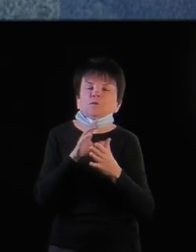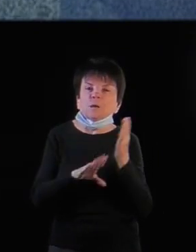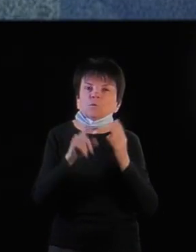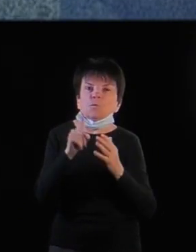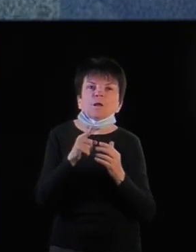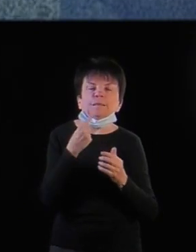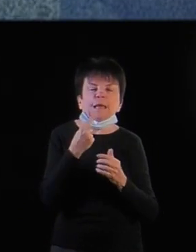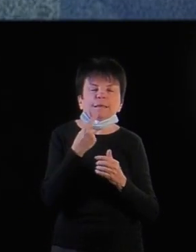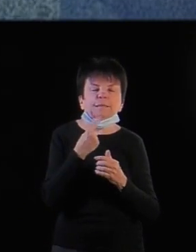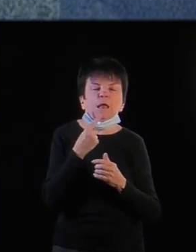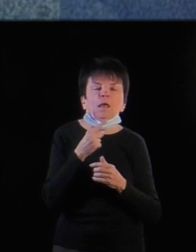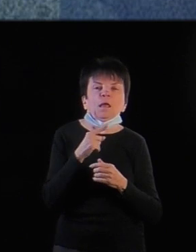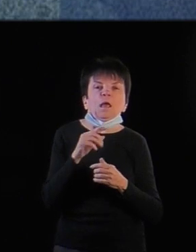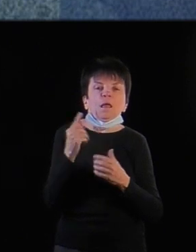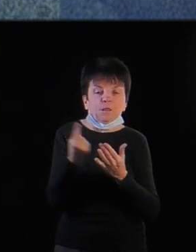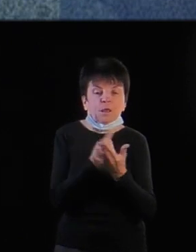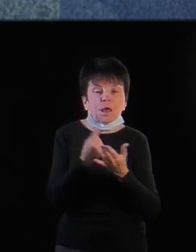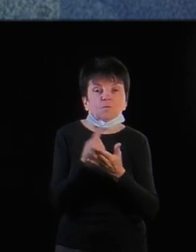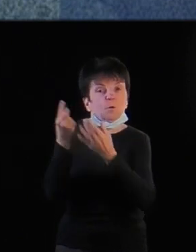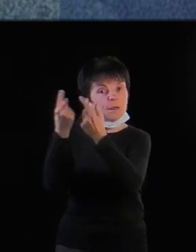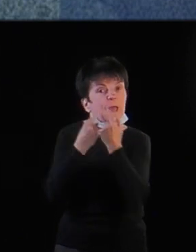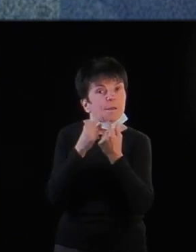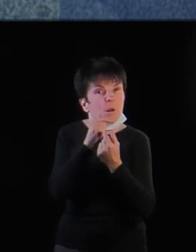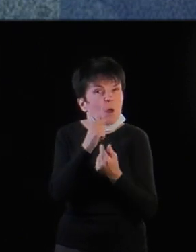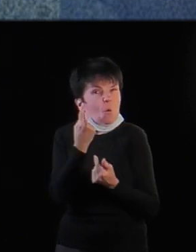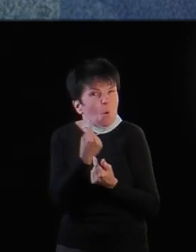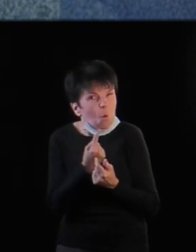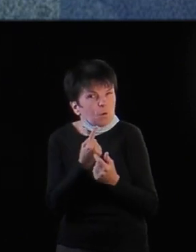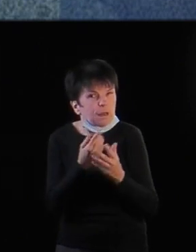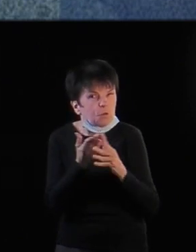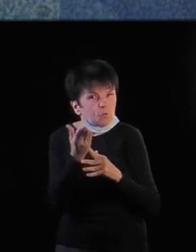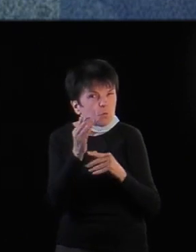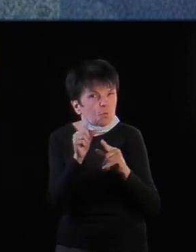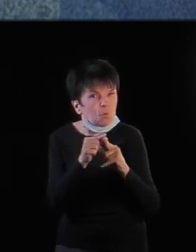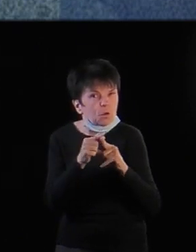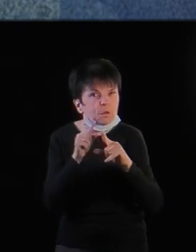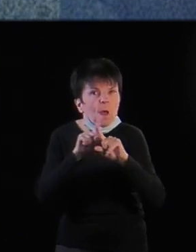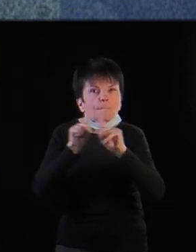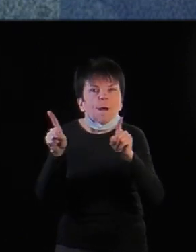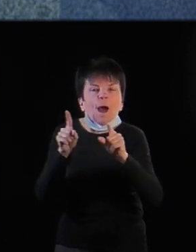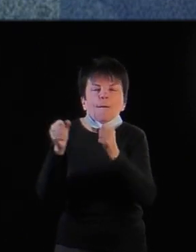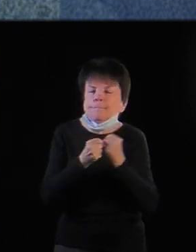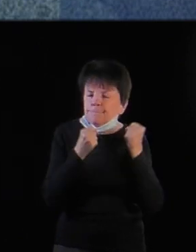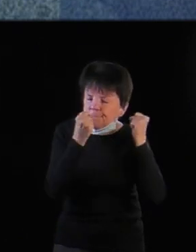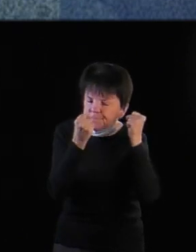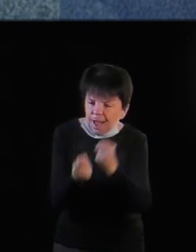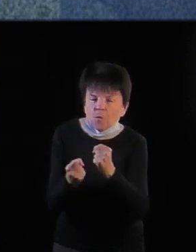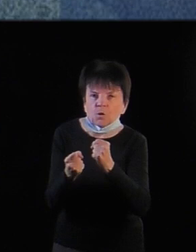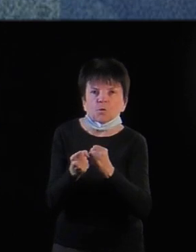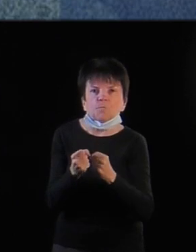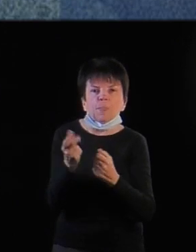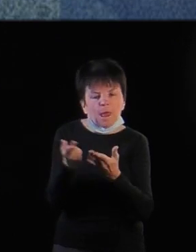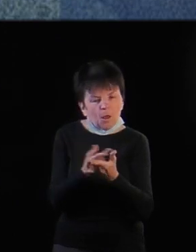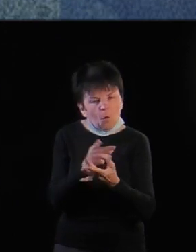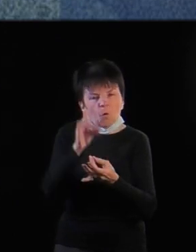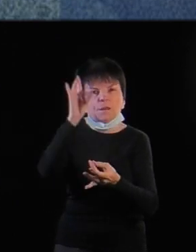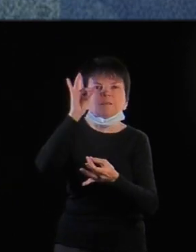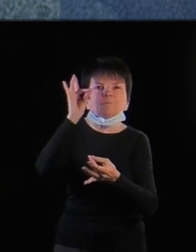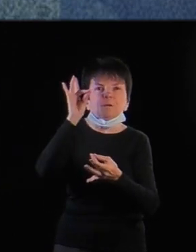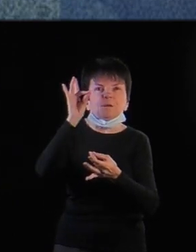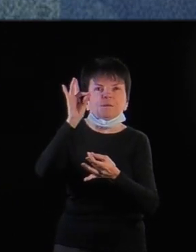simply with words, here's the key, but also with power, with the Holy